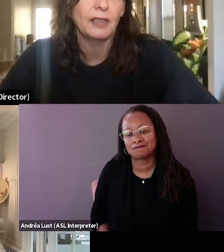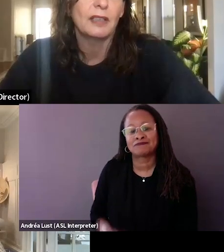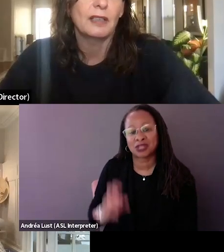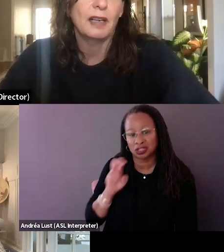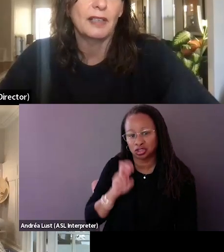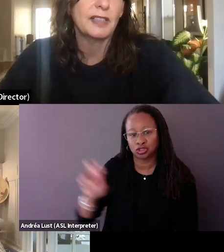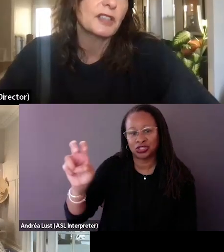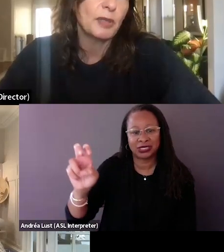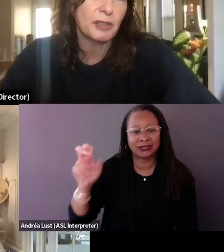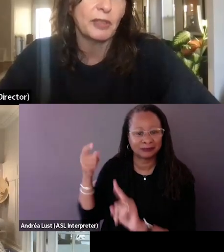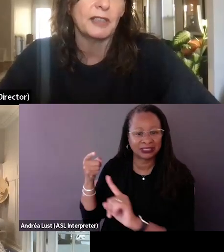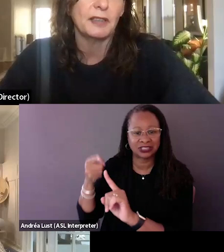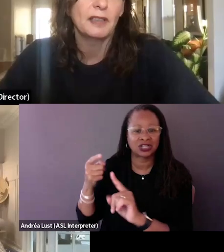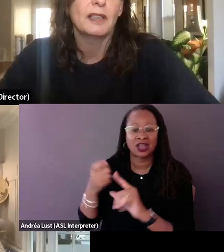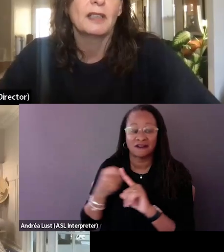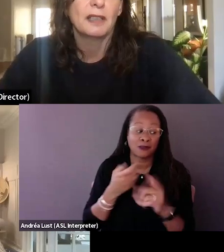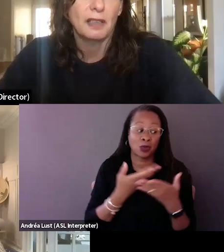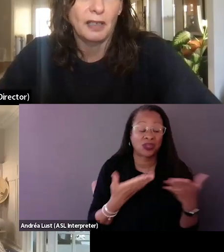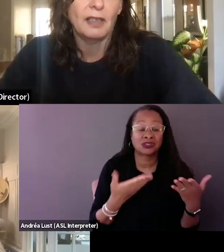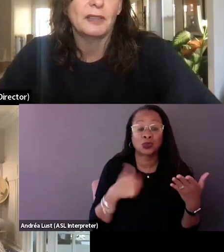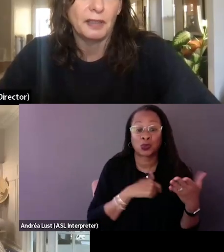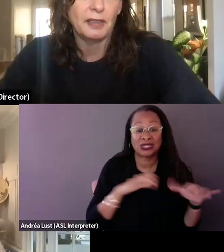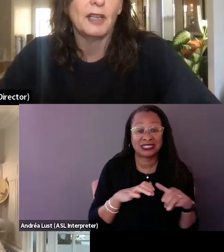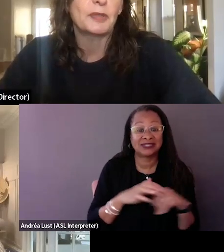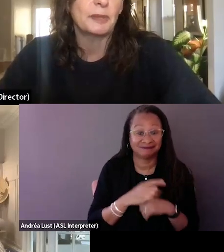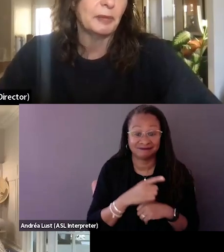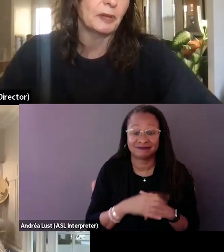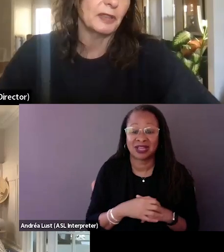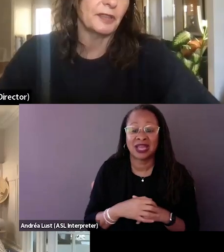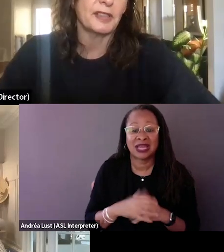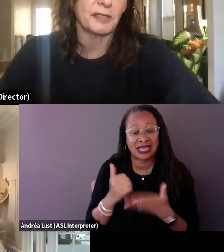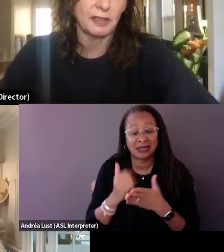mission since the ones that we did. Wow. He